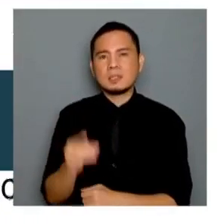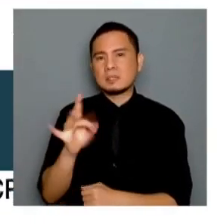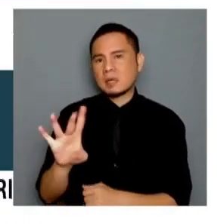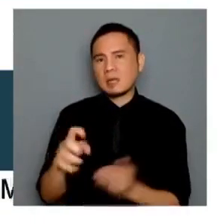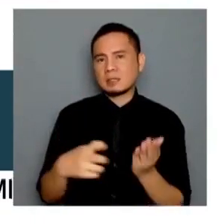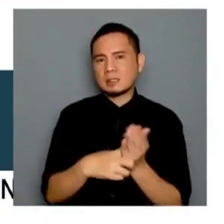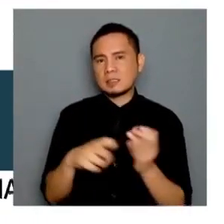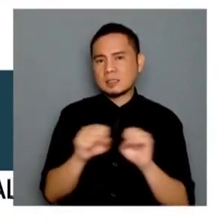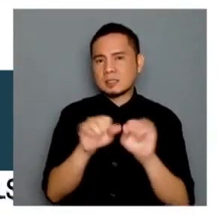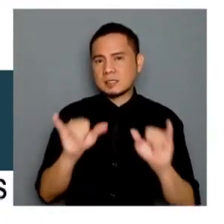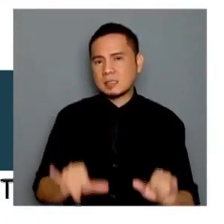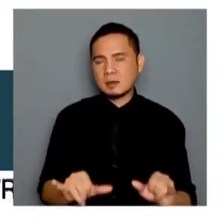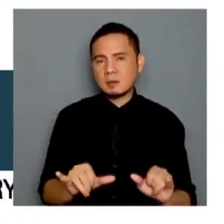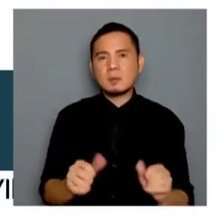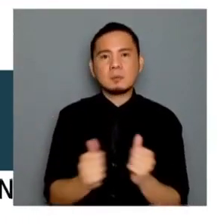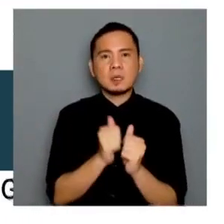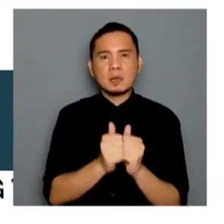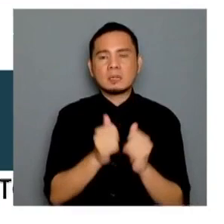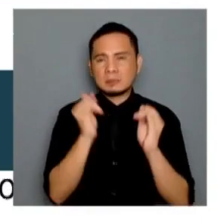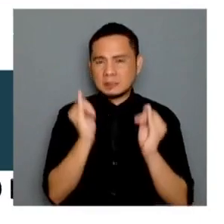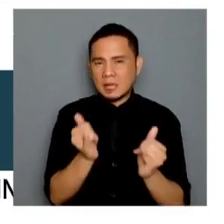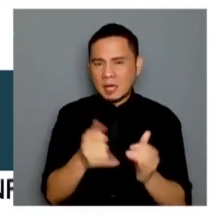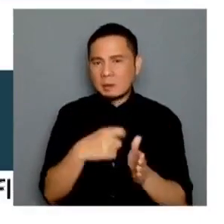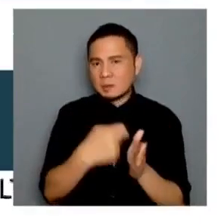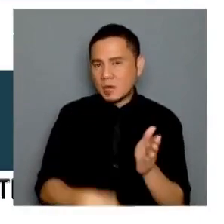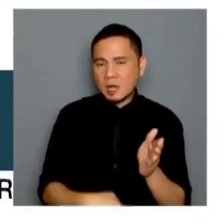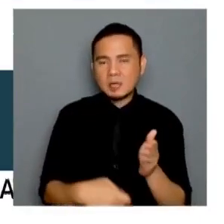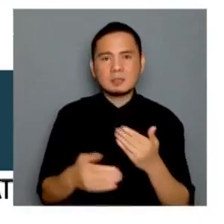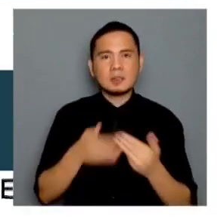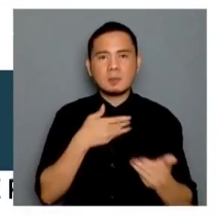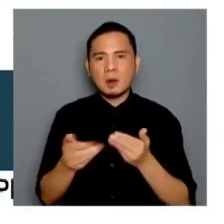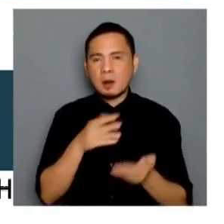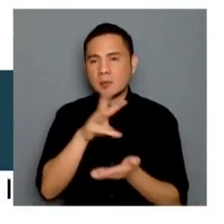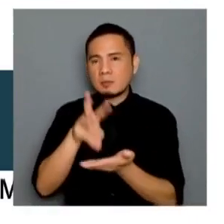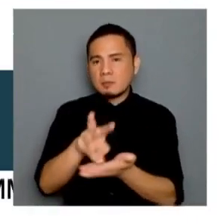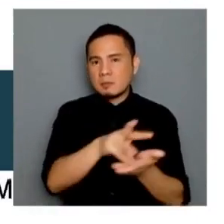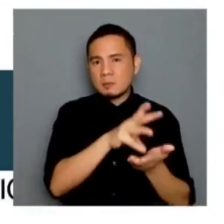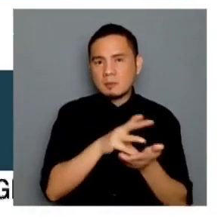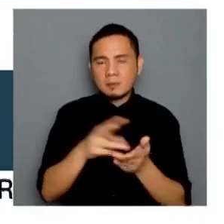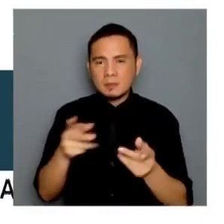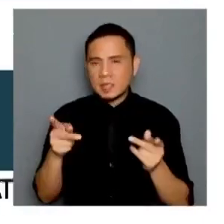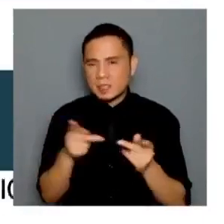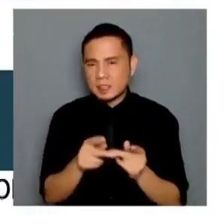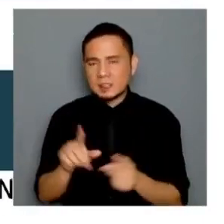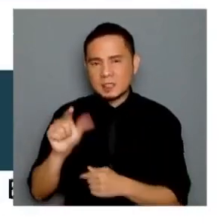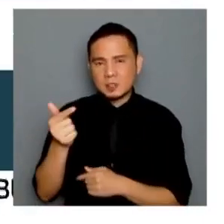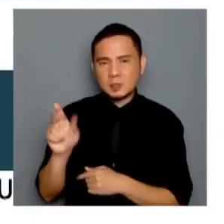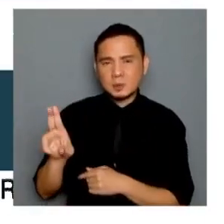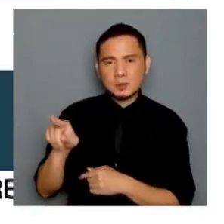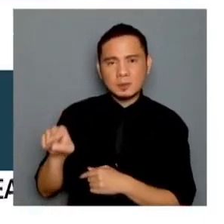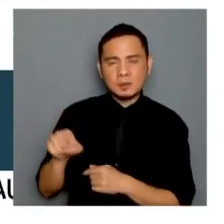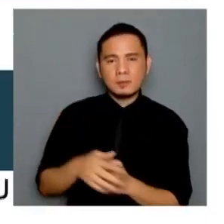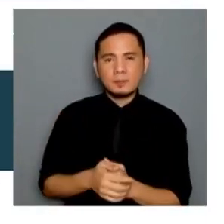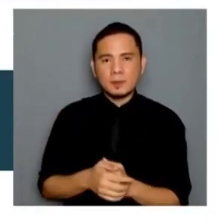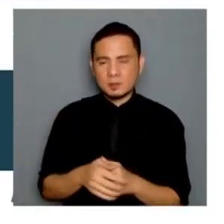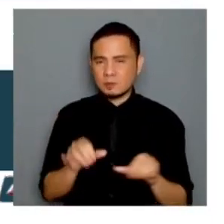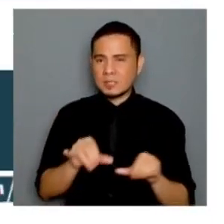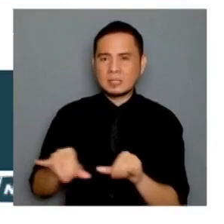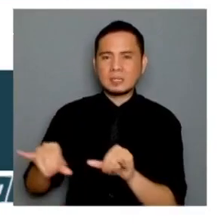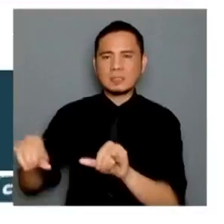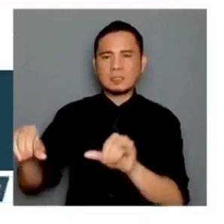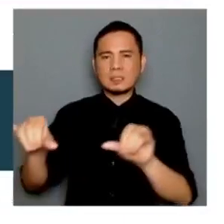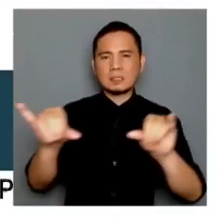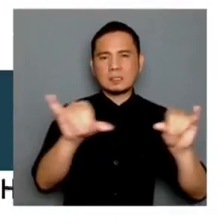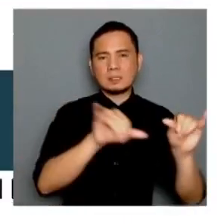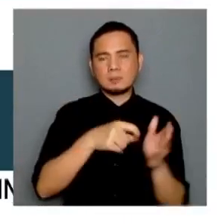it will be a uniform ticket regardless of LGU. The LGU enforcers will carry the same ticket